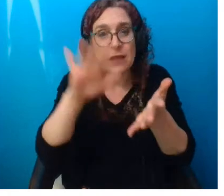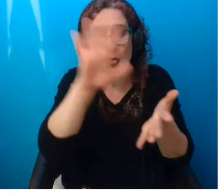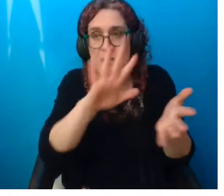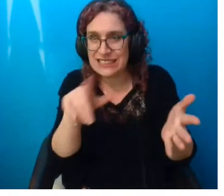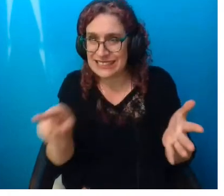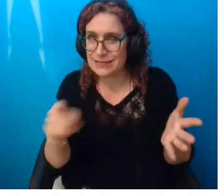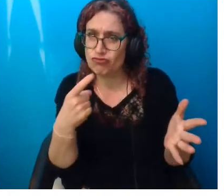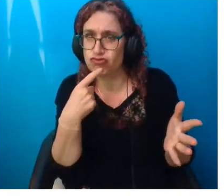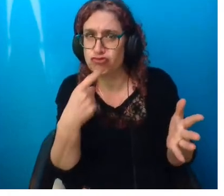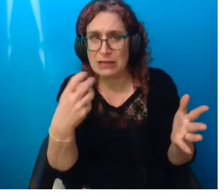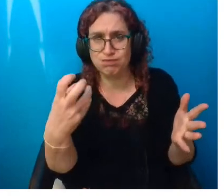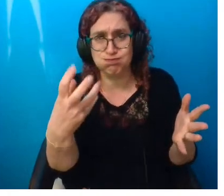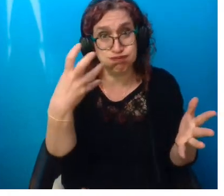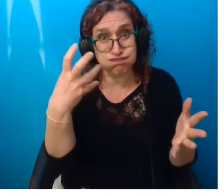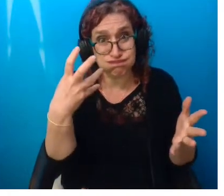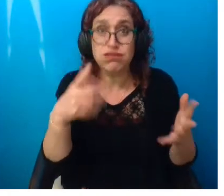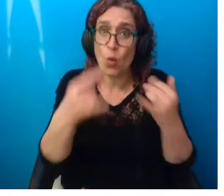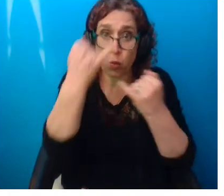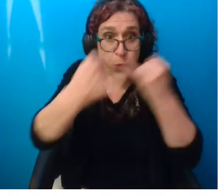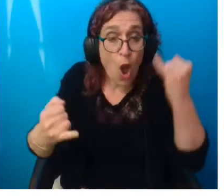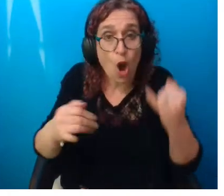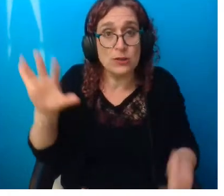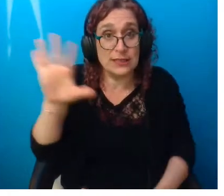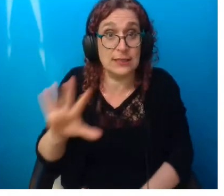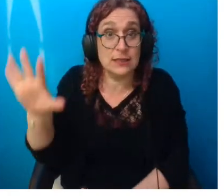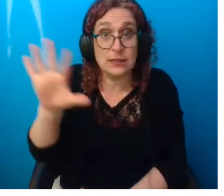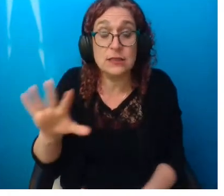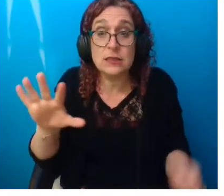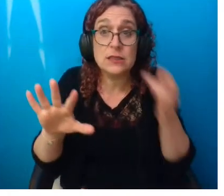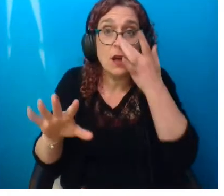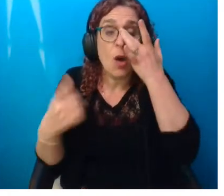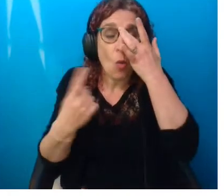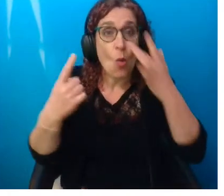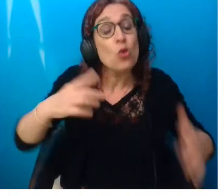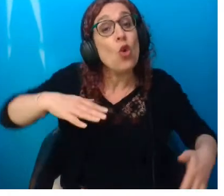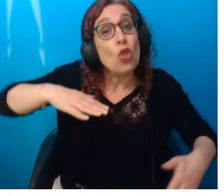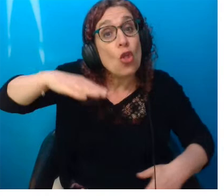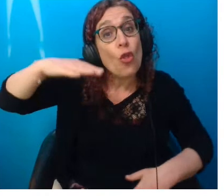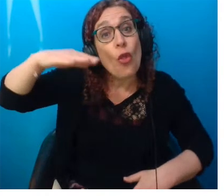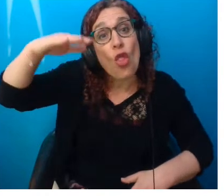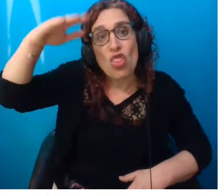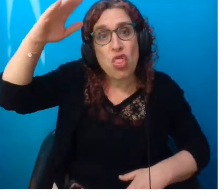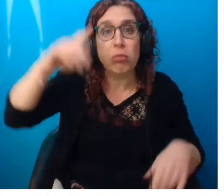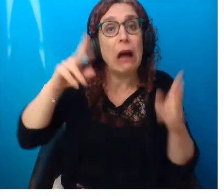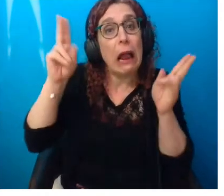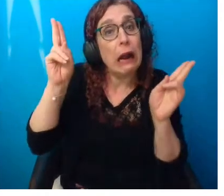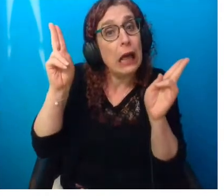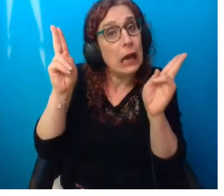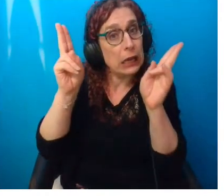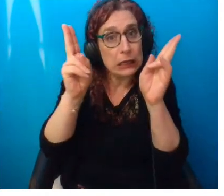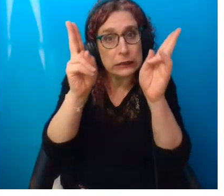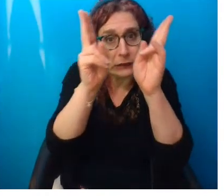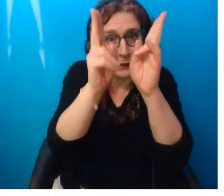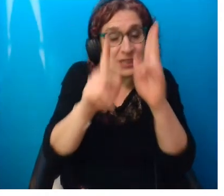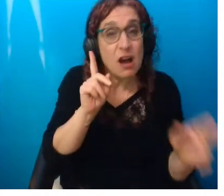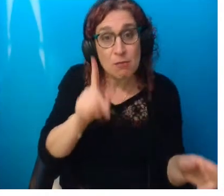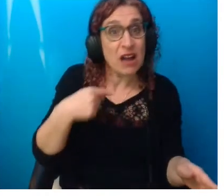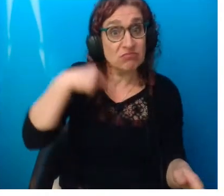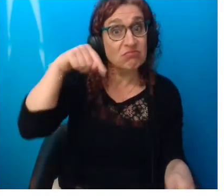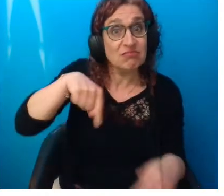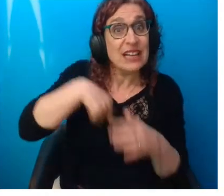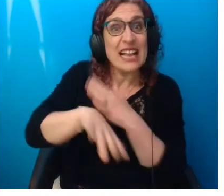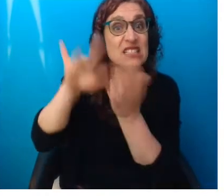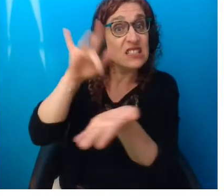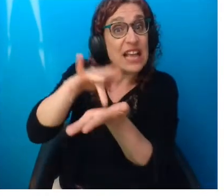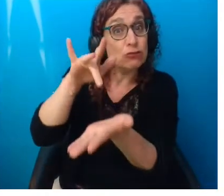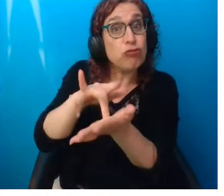levels on average. If you go further north, this drops down a bit, but even here in the central belt of